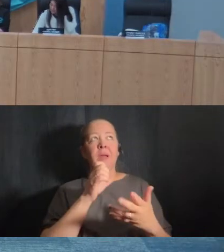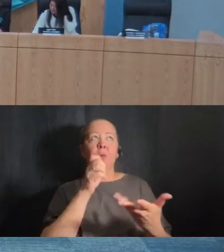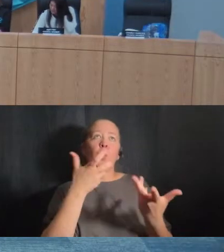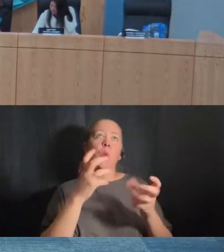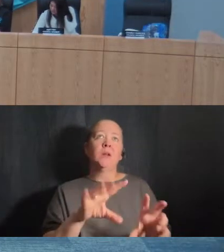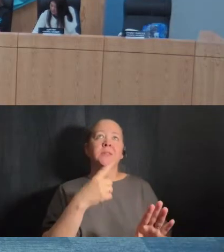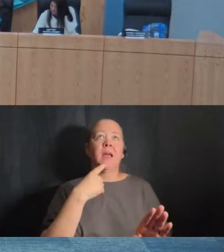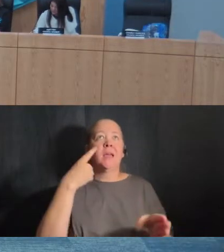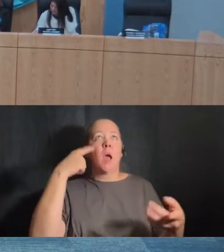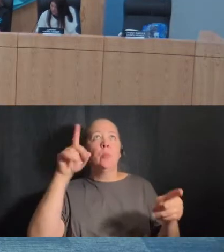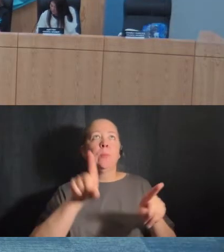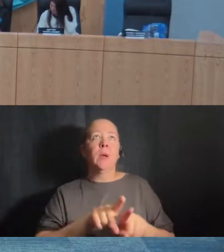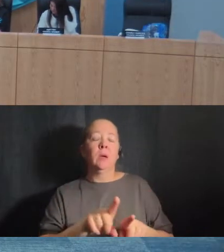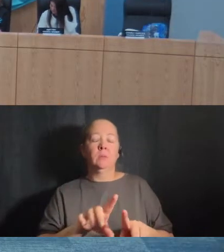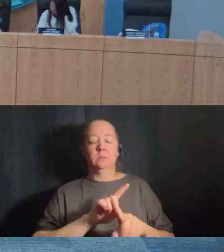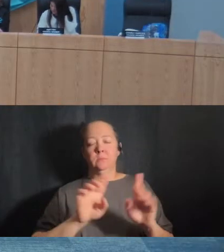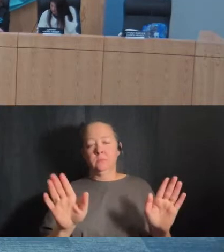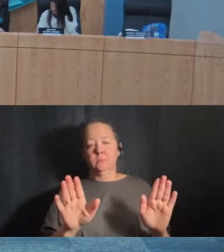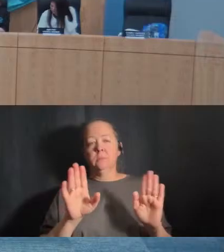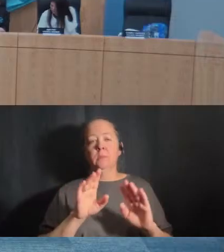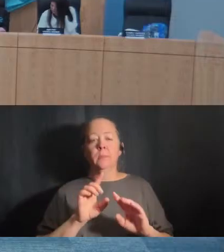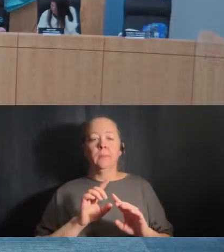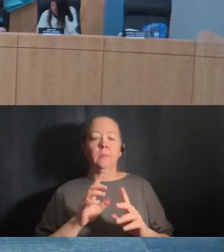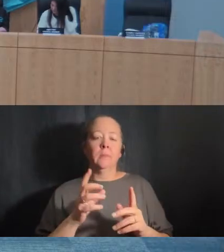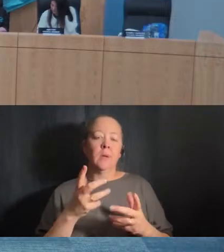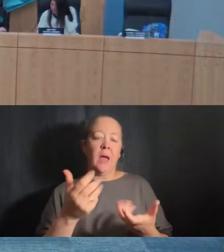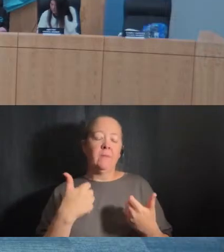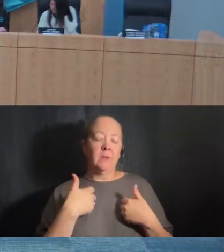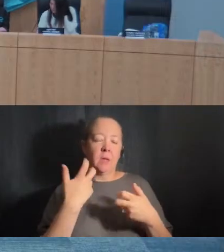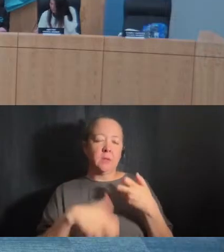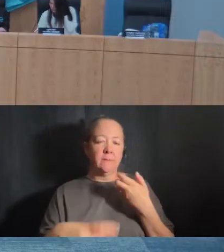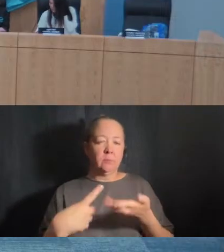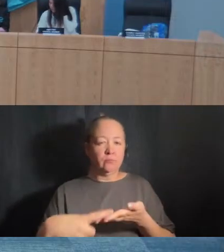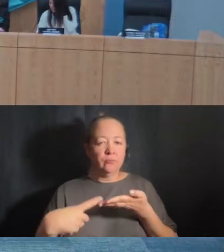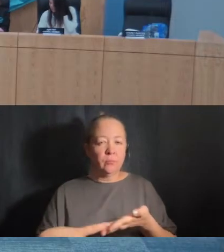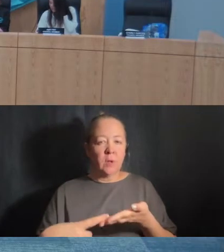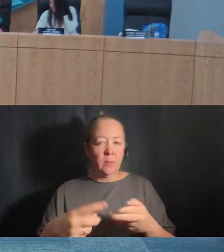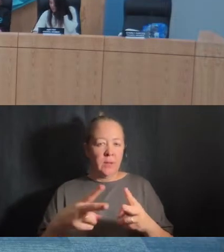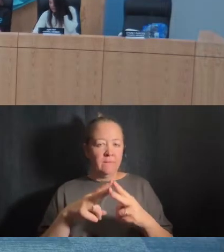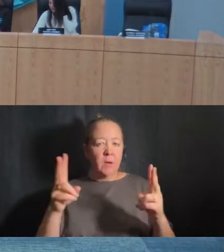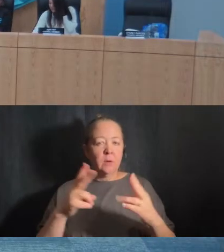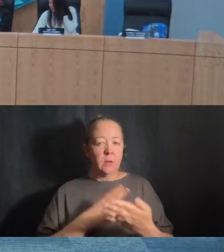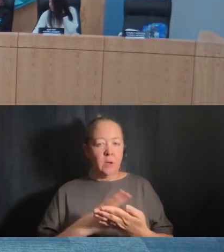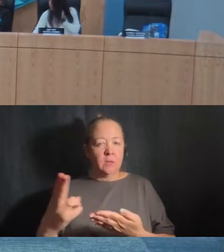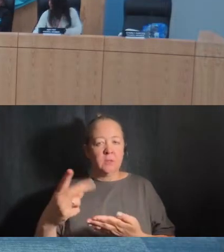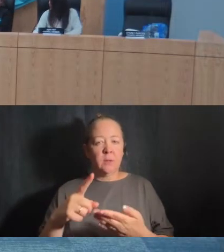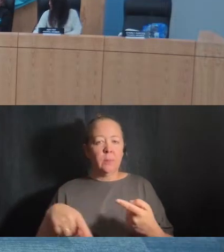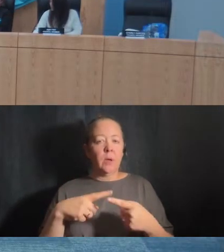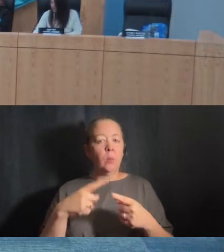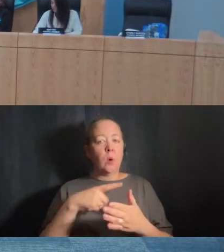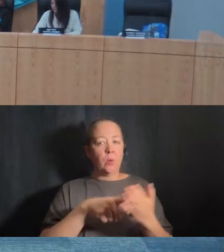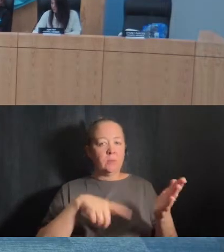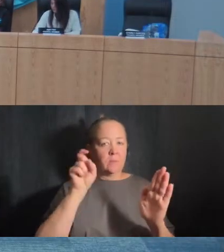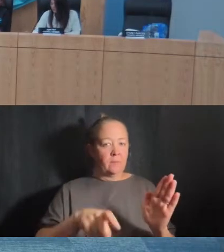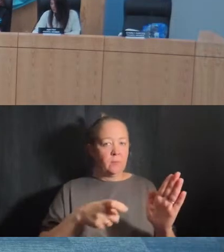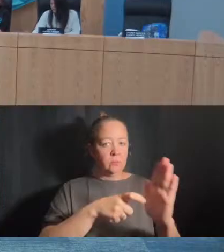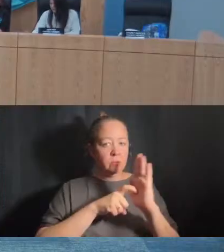just having that hard conversation and just being, very honest about what we absolutely have to have and what we